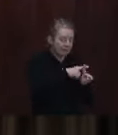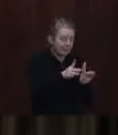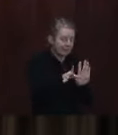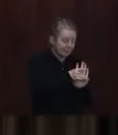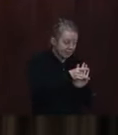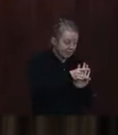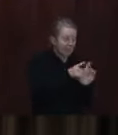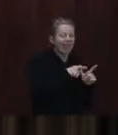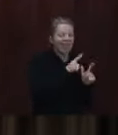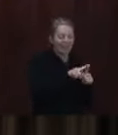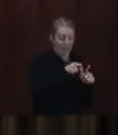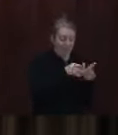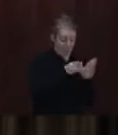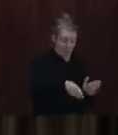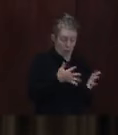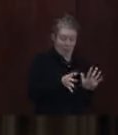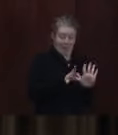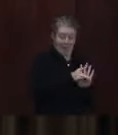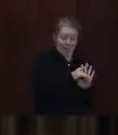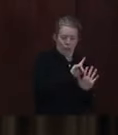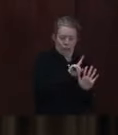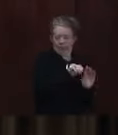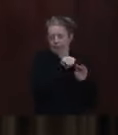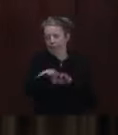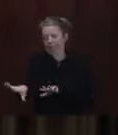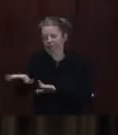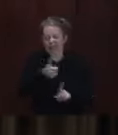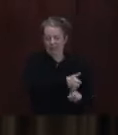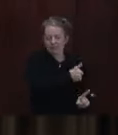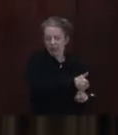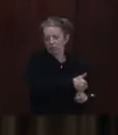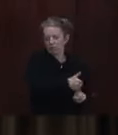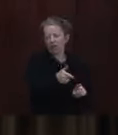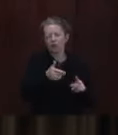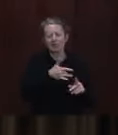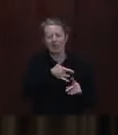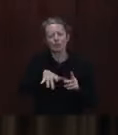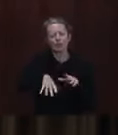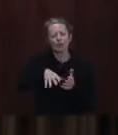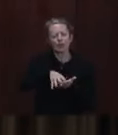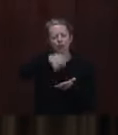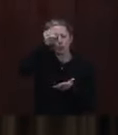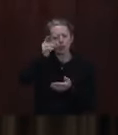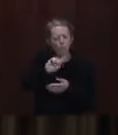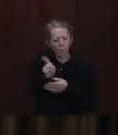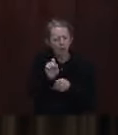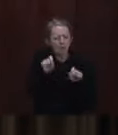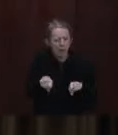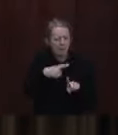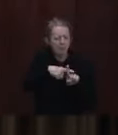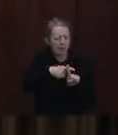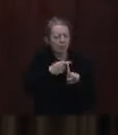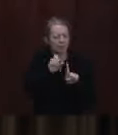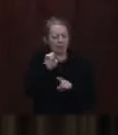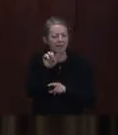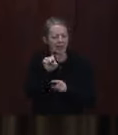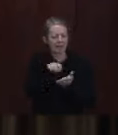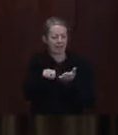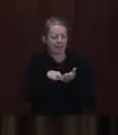may be responsible for as well. And so it's usually through the case investigation. And so like I said, you know, folks may mention several